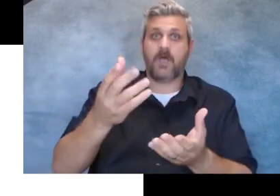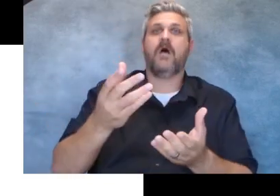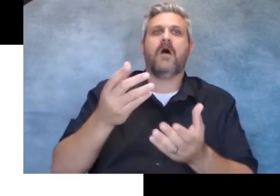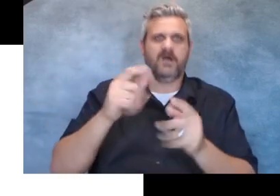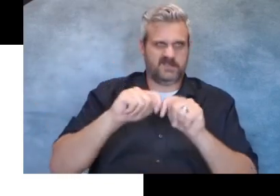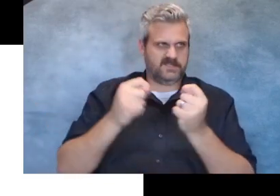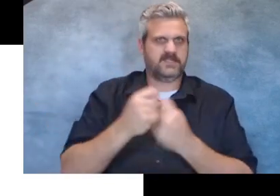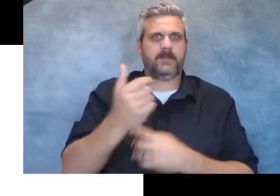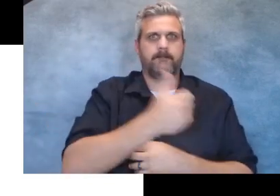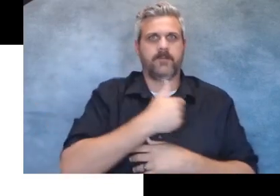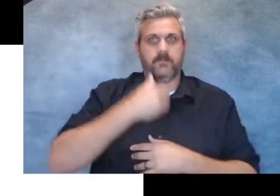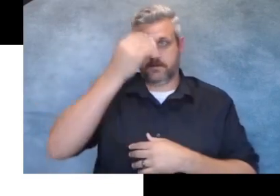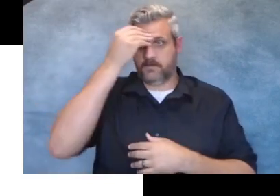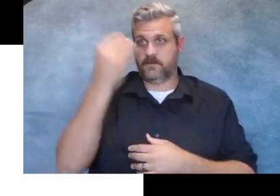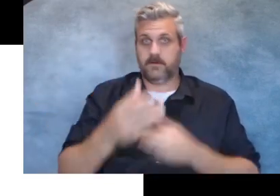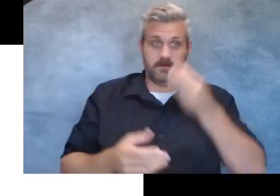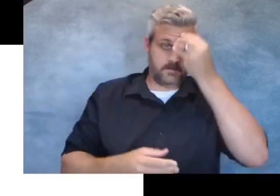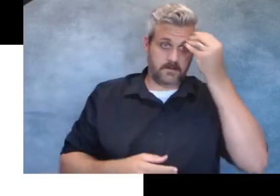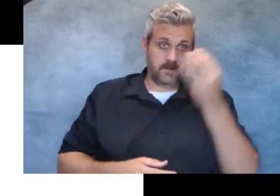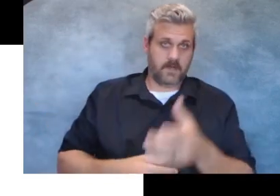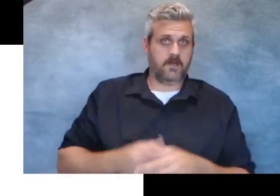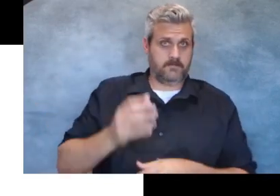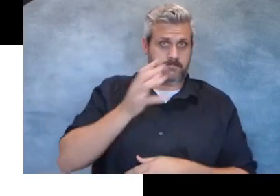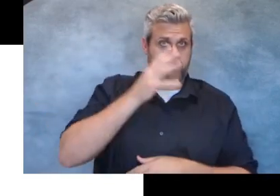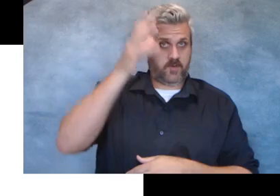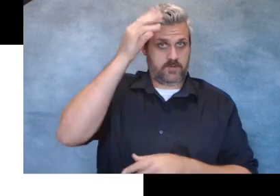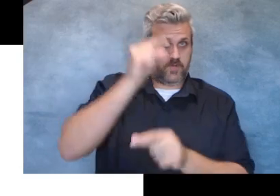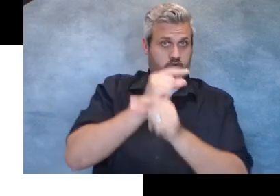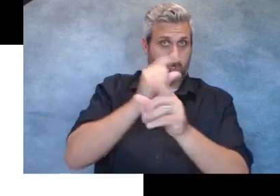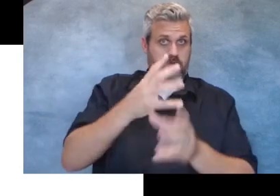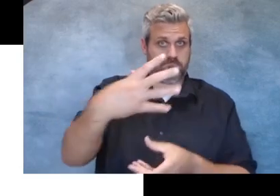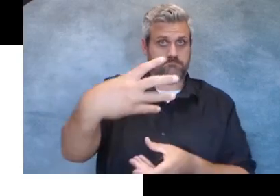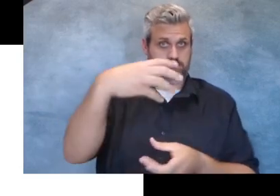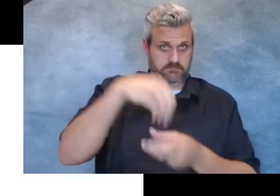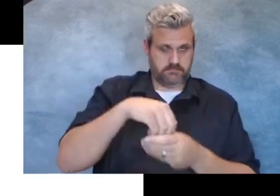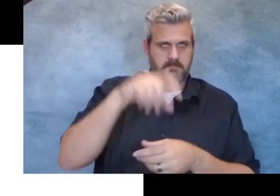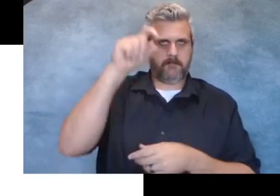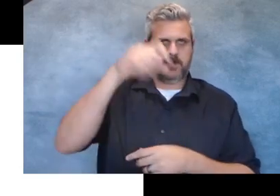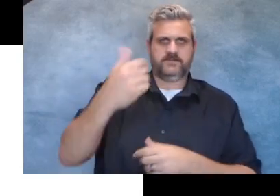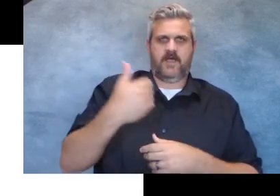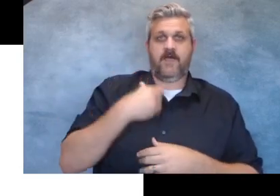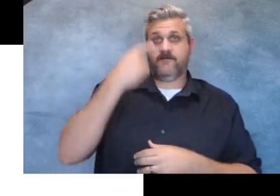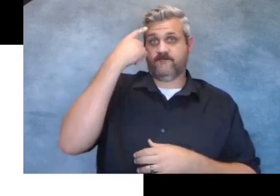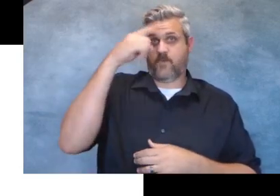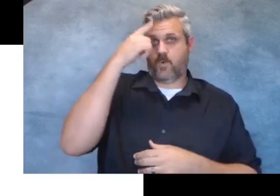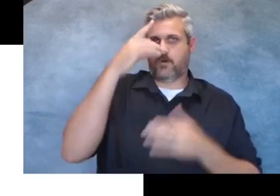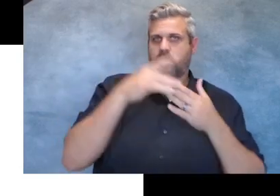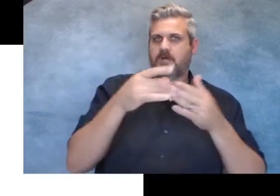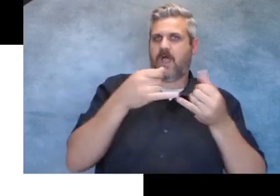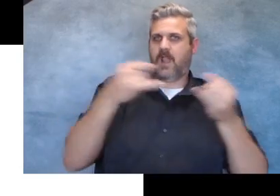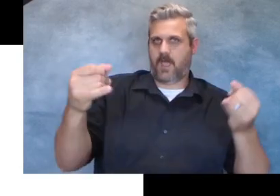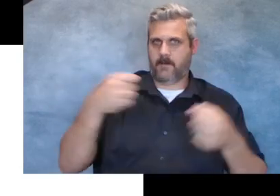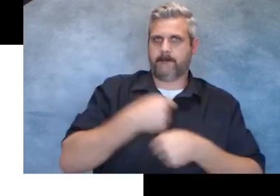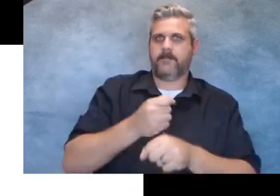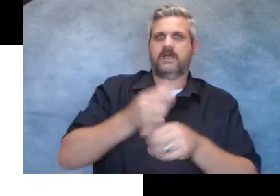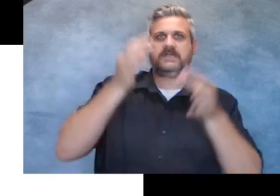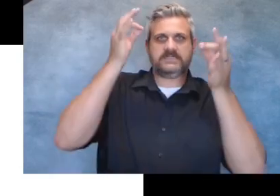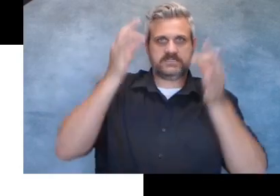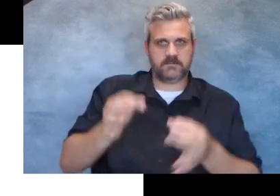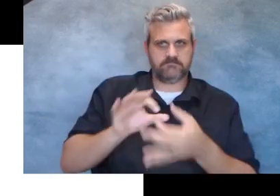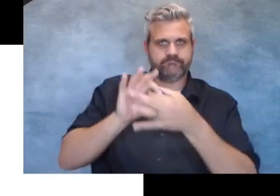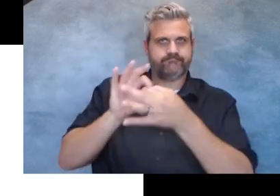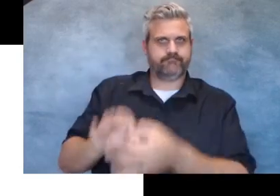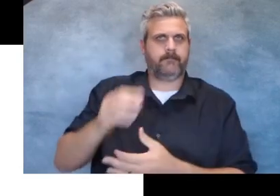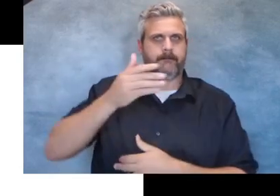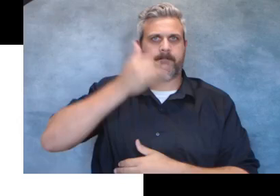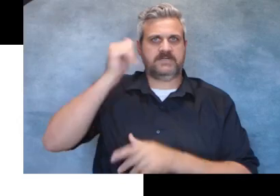by all team members, including parents or guardians, is needed in order to use the participation guidelines to make an informed decision